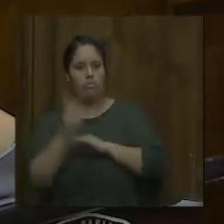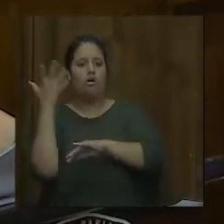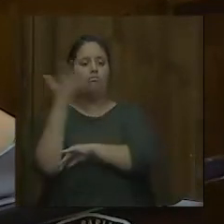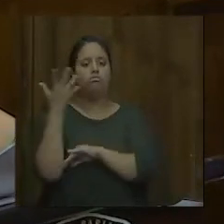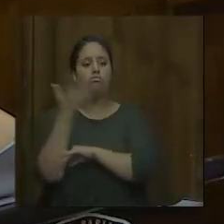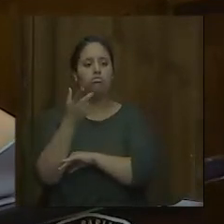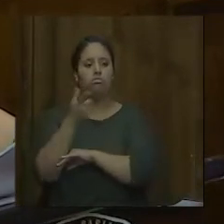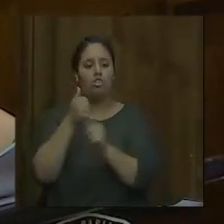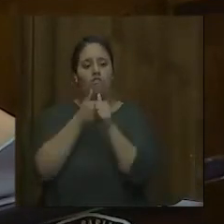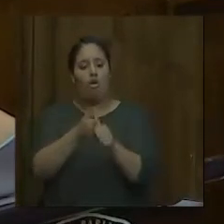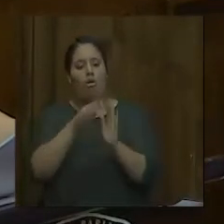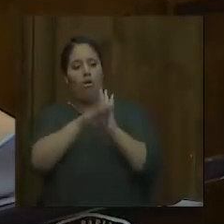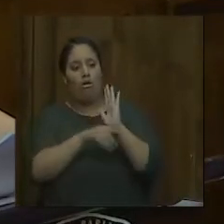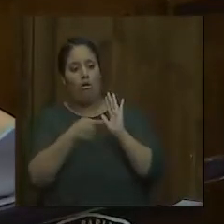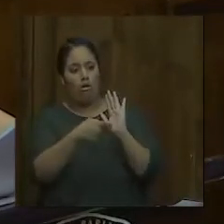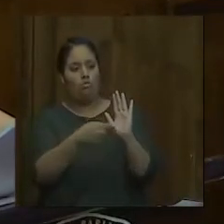the following funds to the six